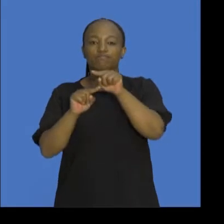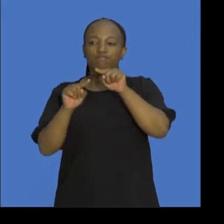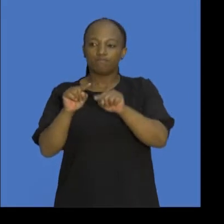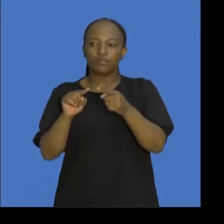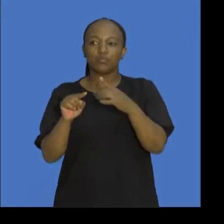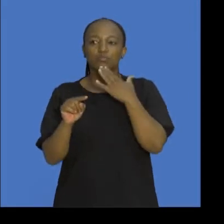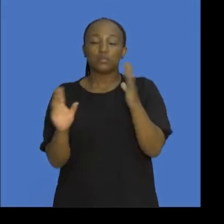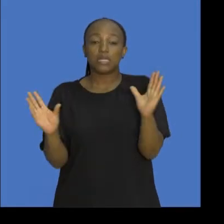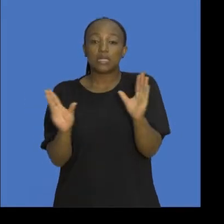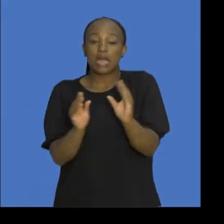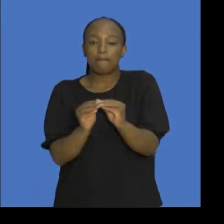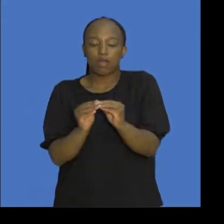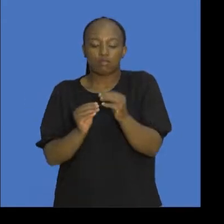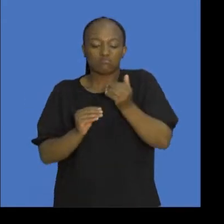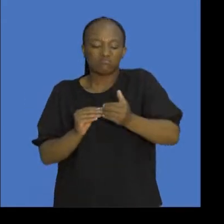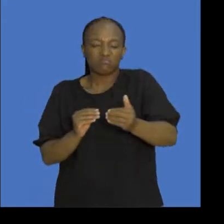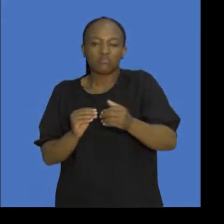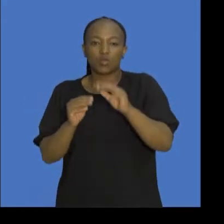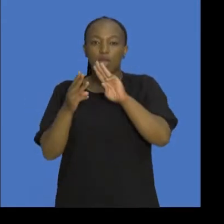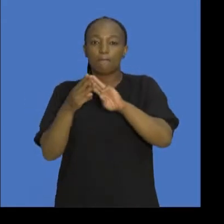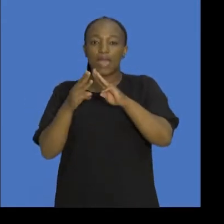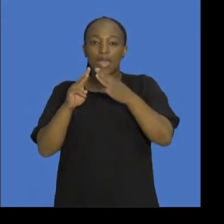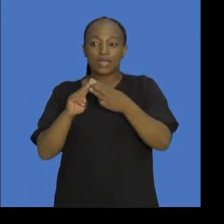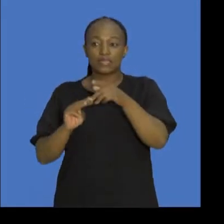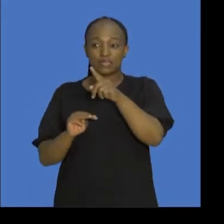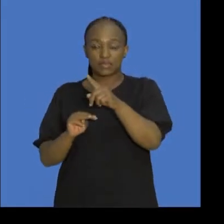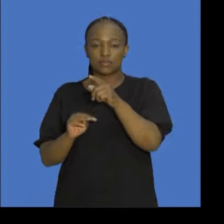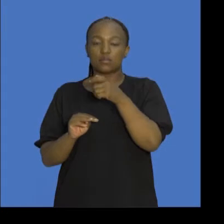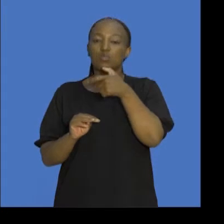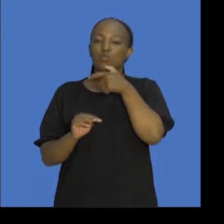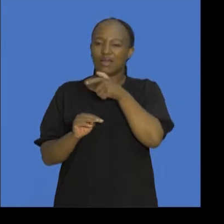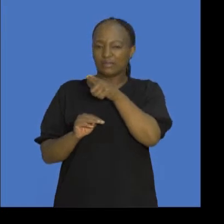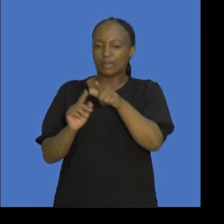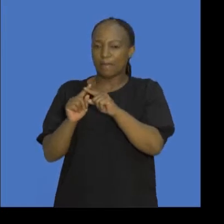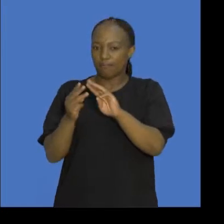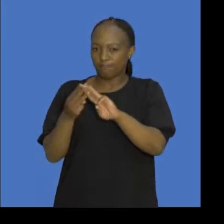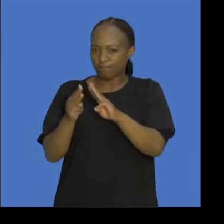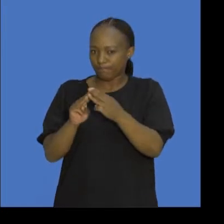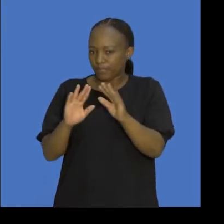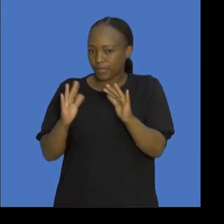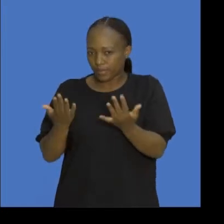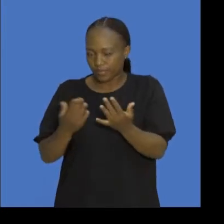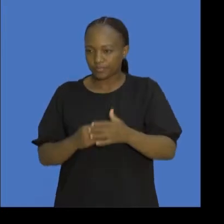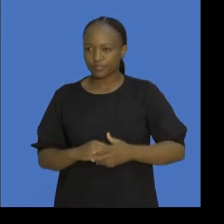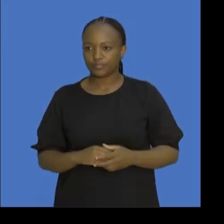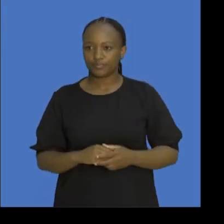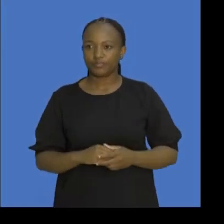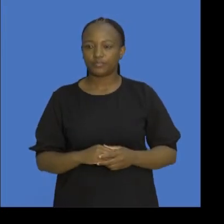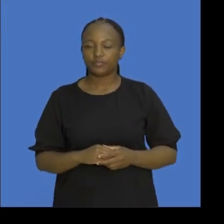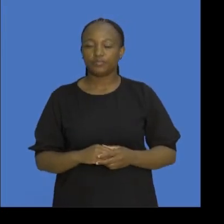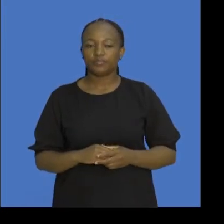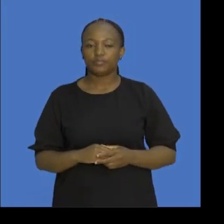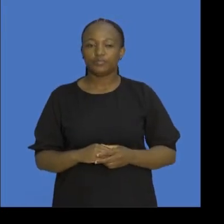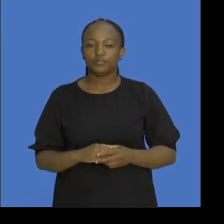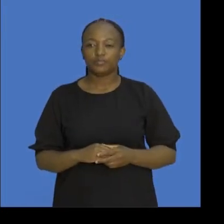okay? Then mathematics, this is in words. That's the meaning of that, the mean. So this means, this is sigma, it